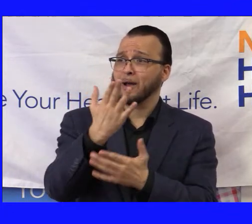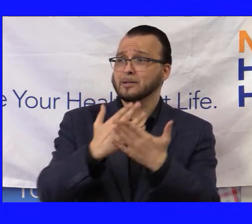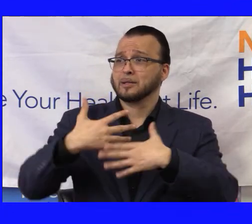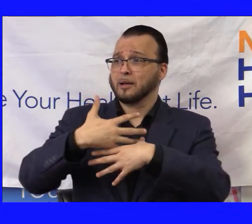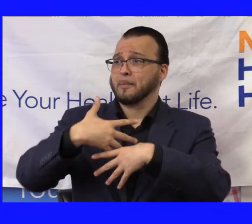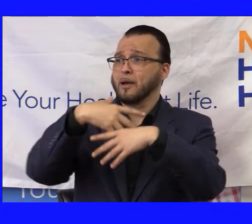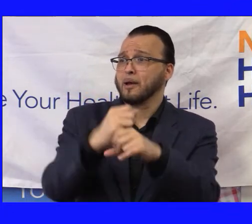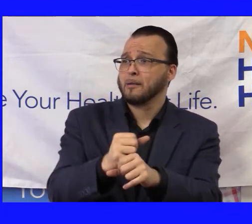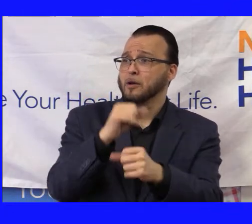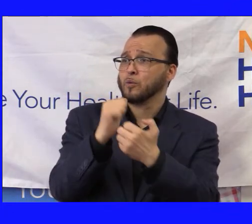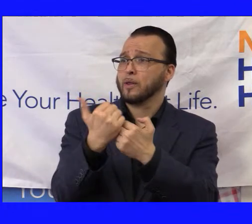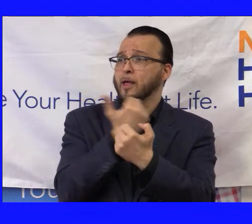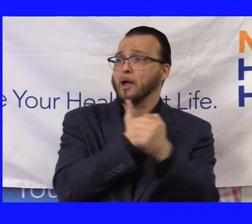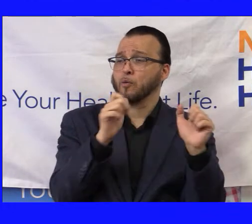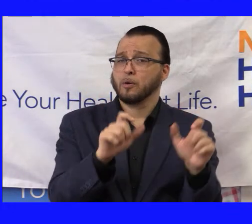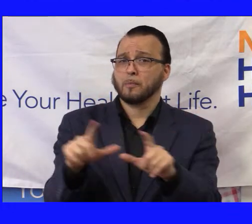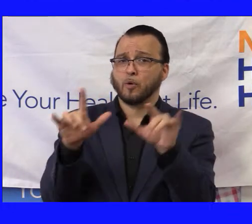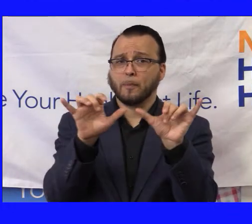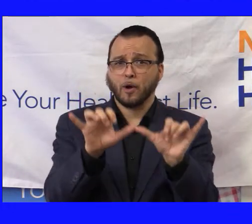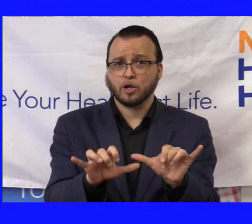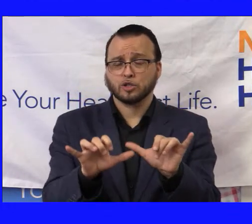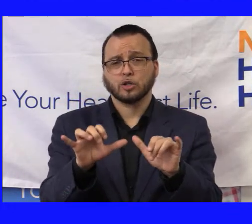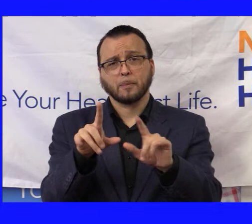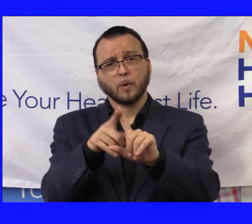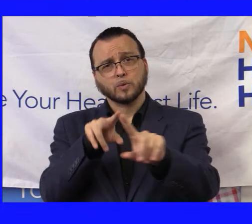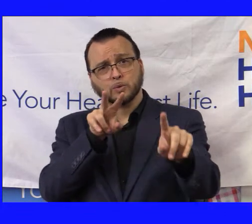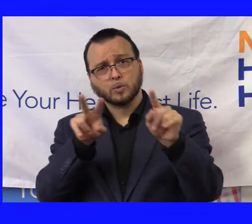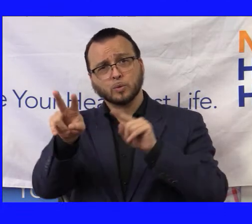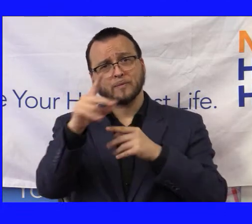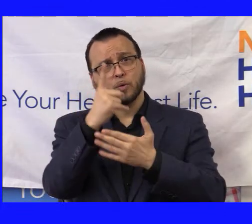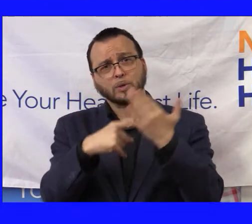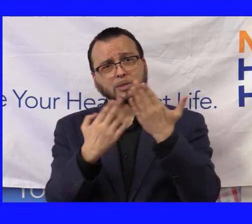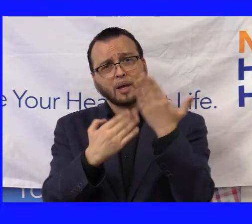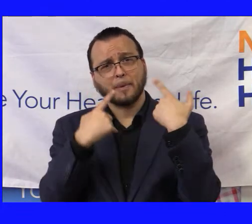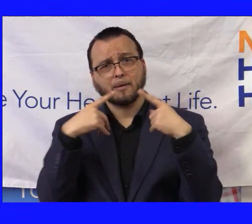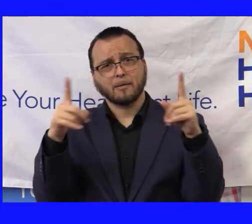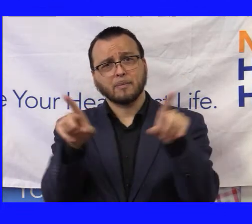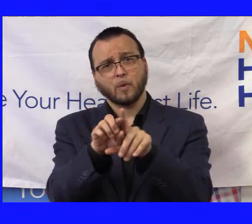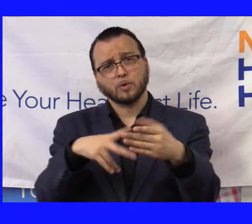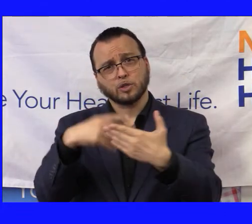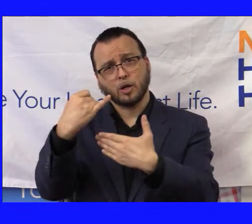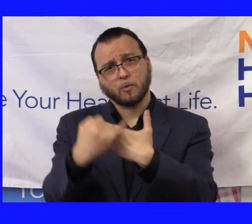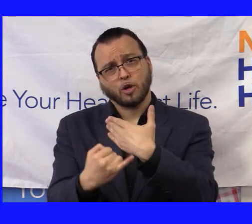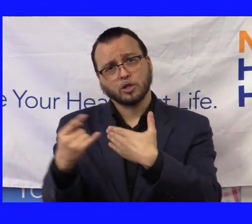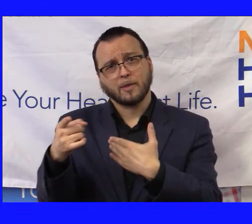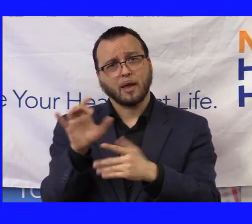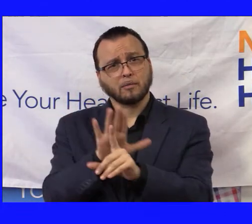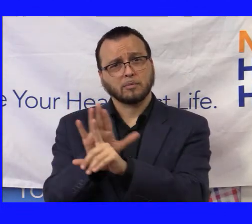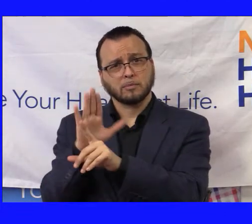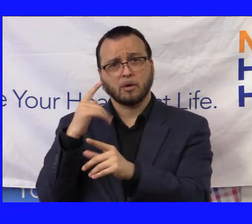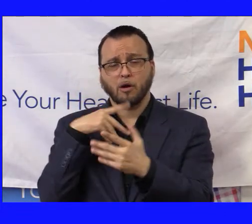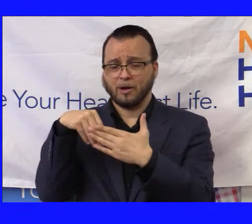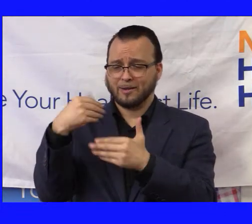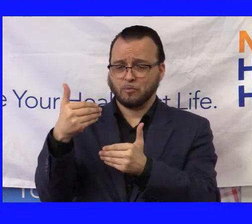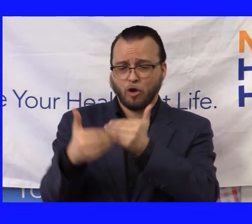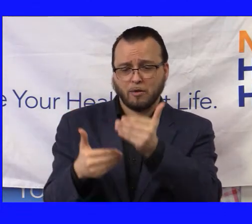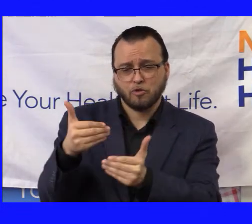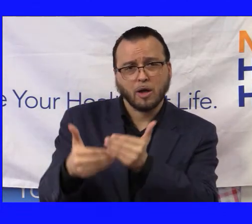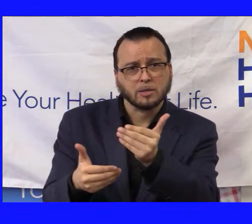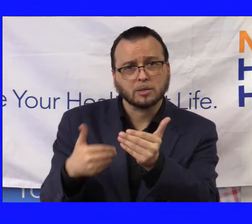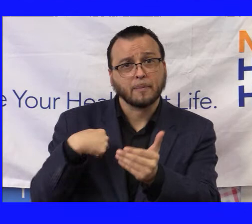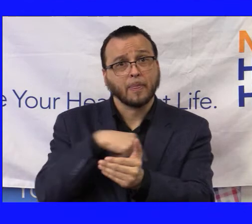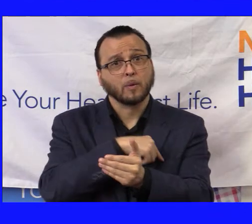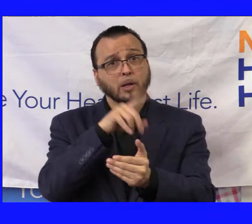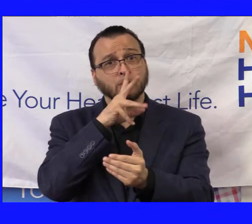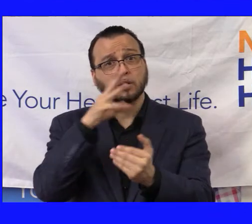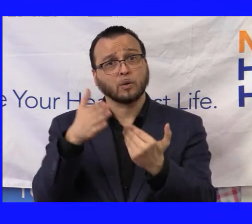our patient portal metrics and a look ahead as to accomplishments as well as projects that we are in progress with. And we'll